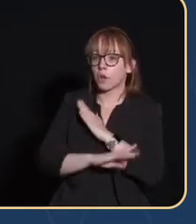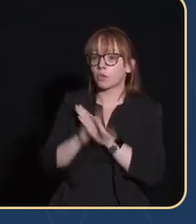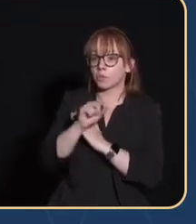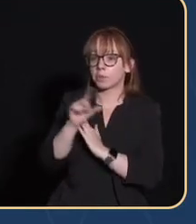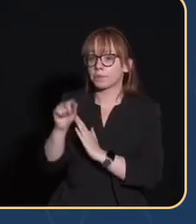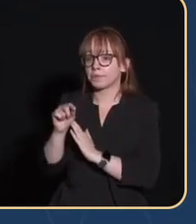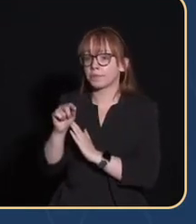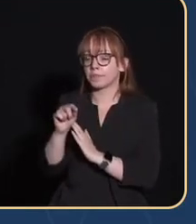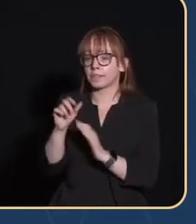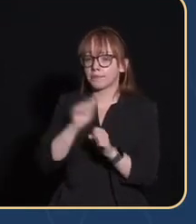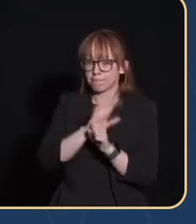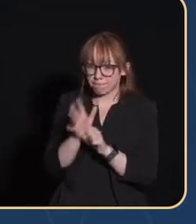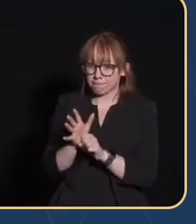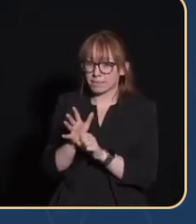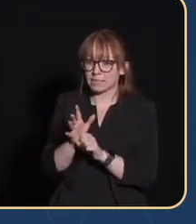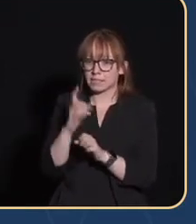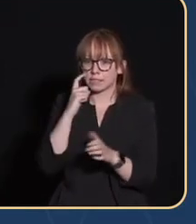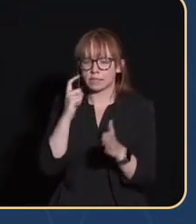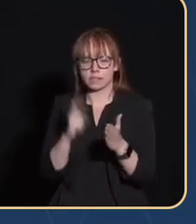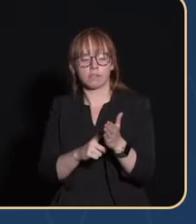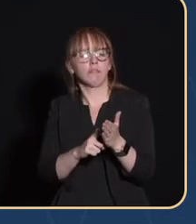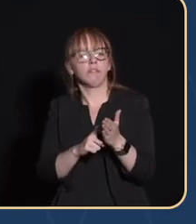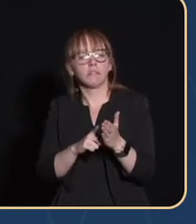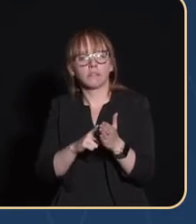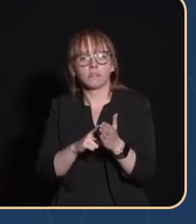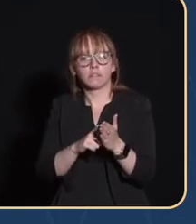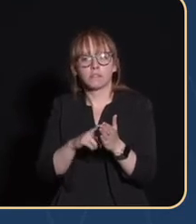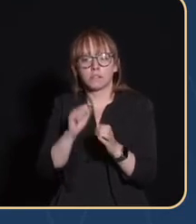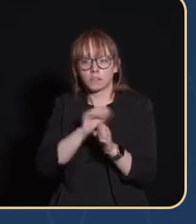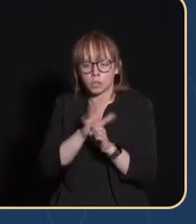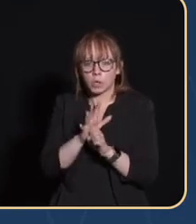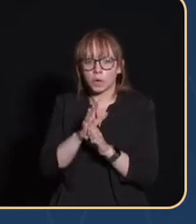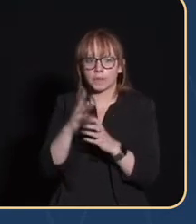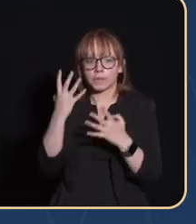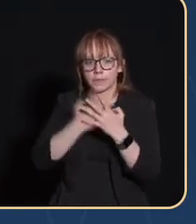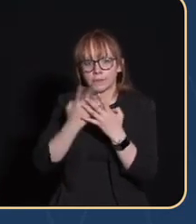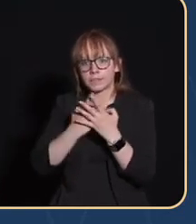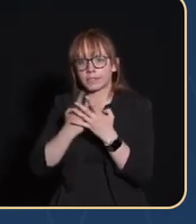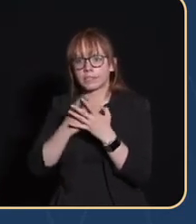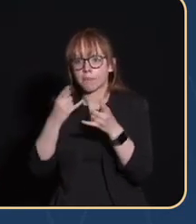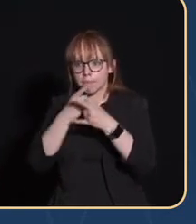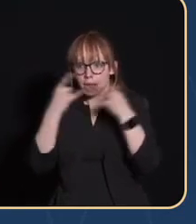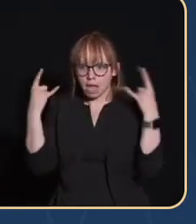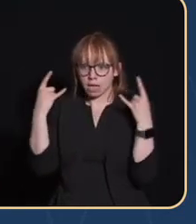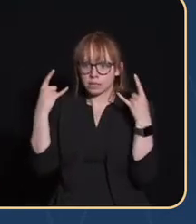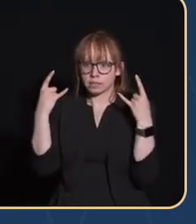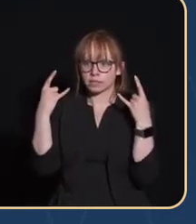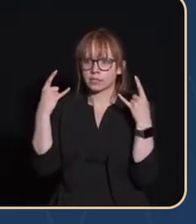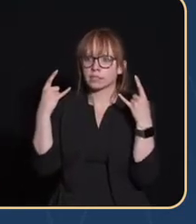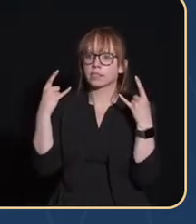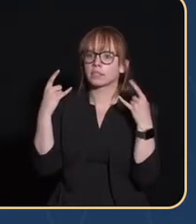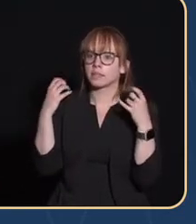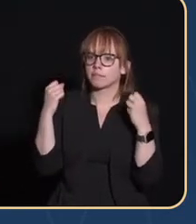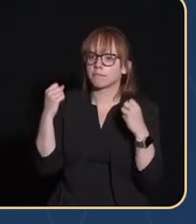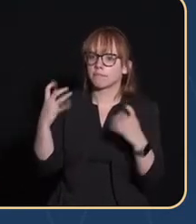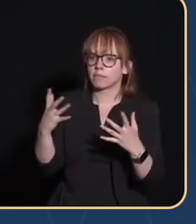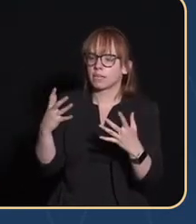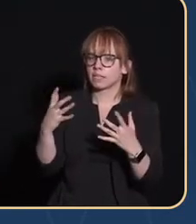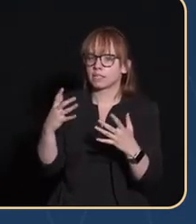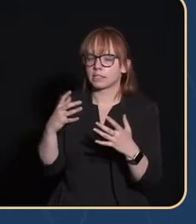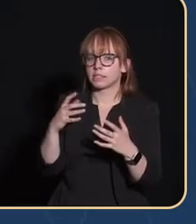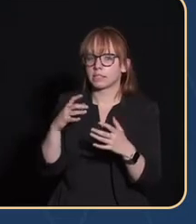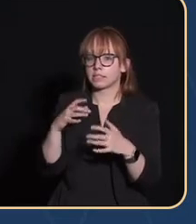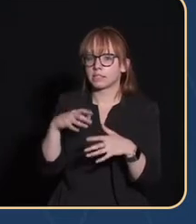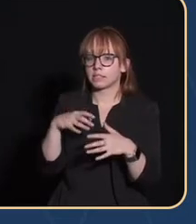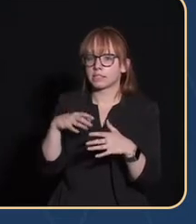noticed many changes, including a COVID screening before entering the building, a mask mandate, and many courses switching to the hybrid